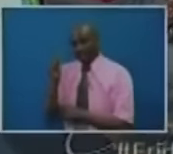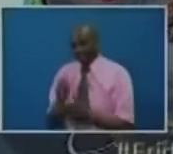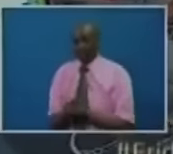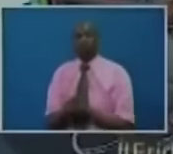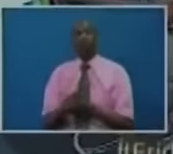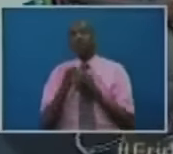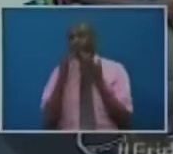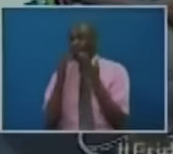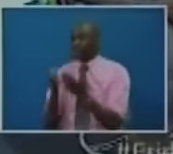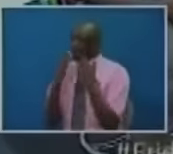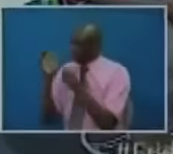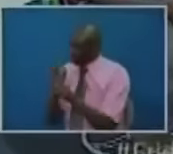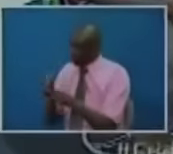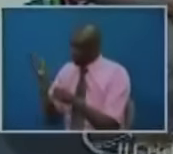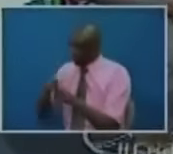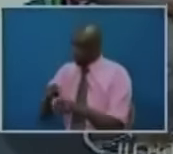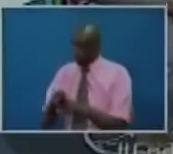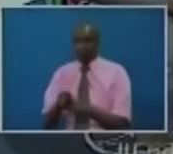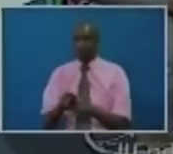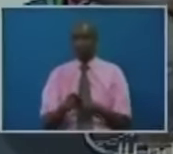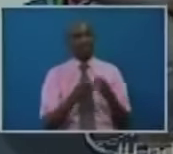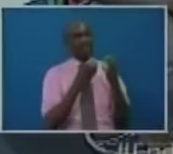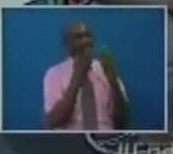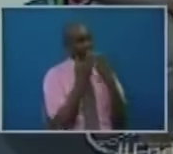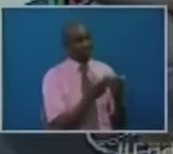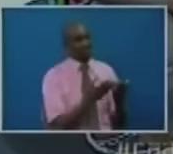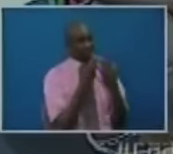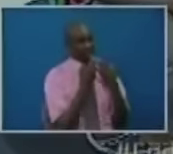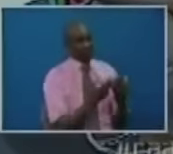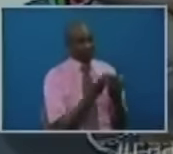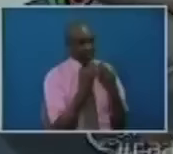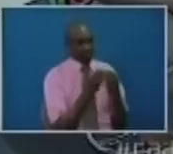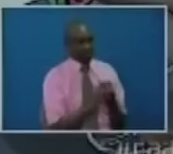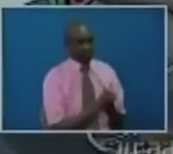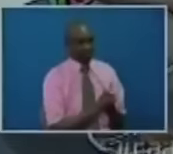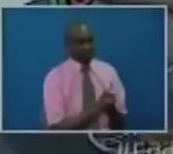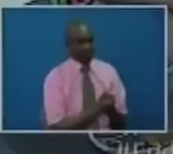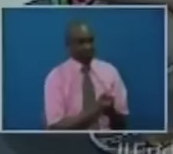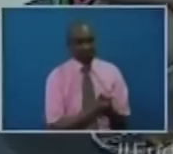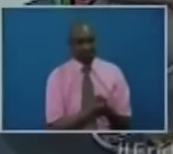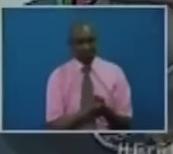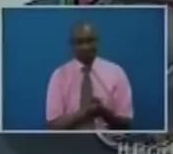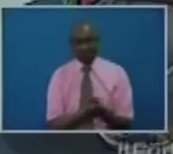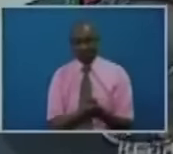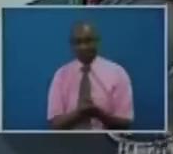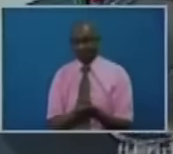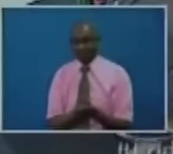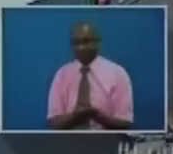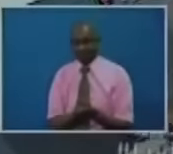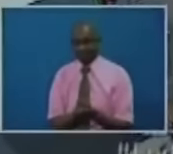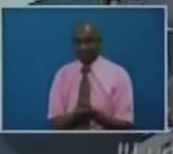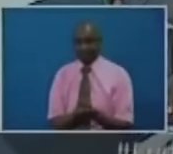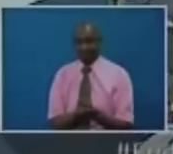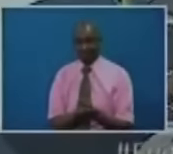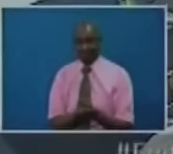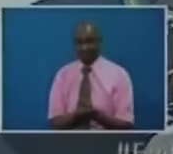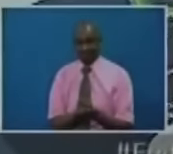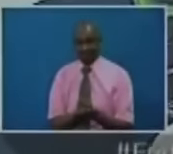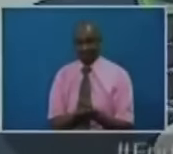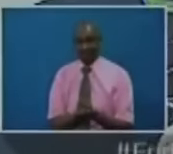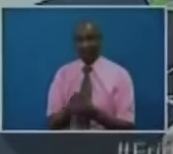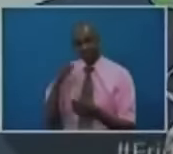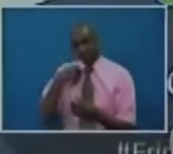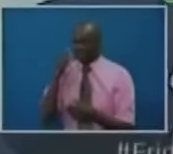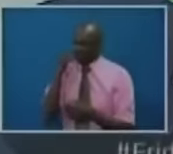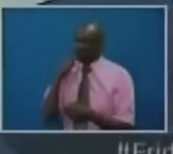for coming. Oh yeah. Thank you. Thank you for having me. All right. So. I just want to say. Okay. You cut a lady short, but it's fine. It's okay. That's what comics do.